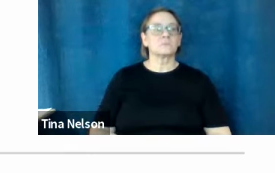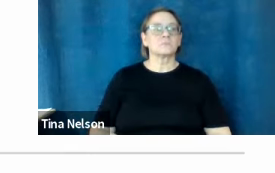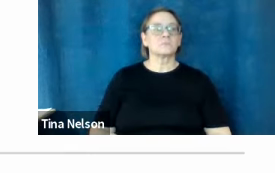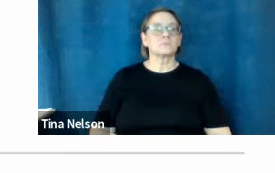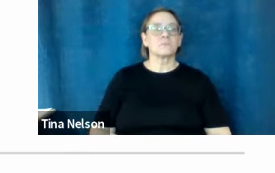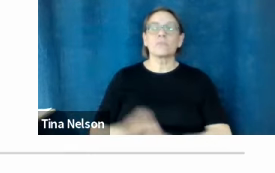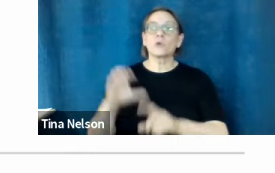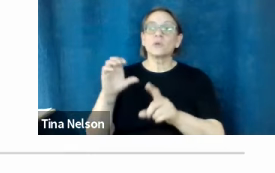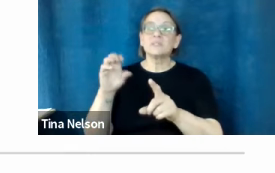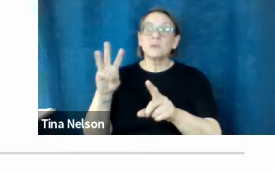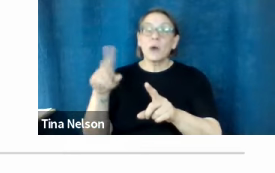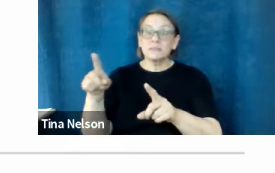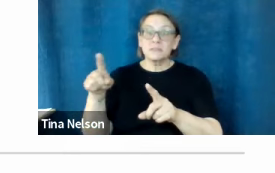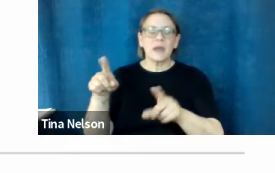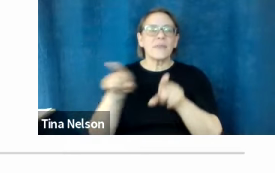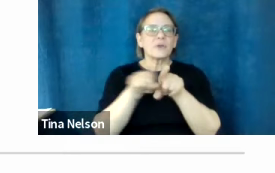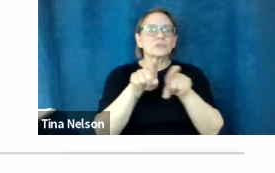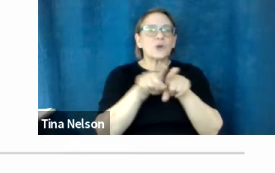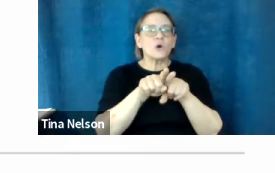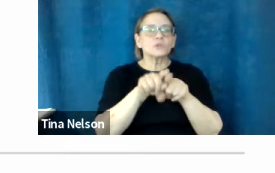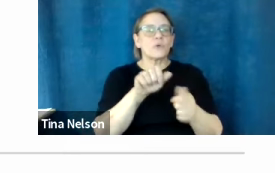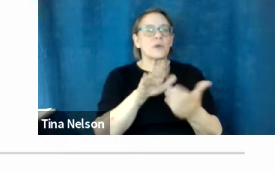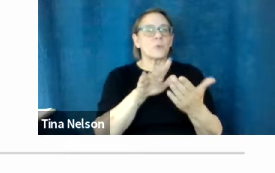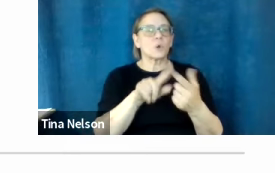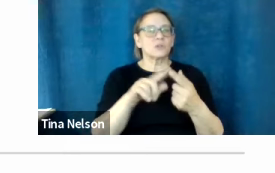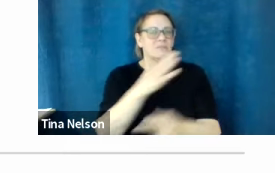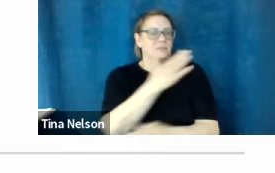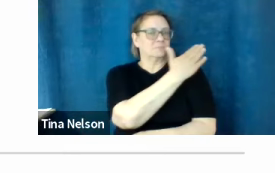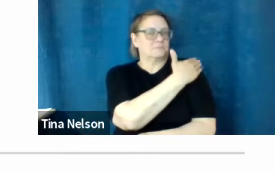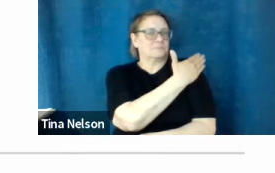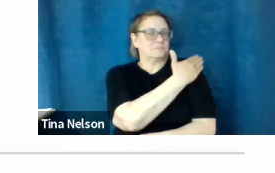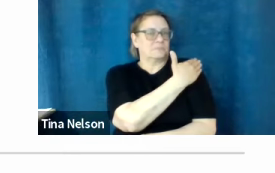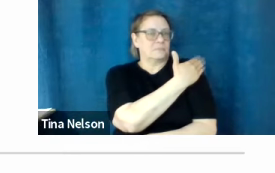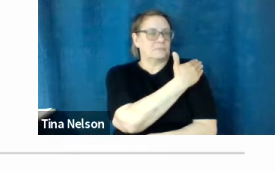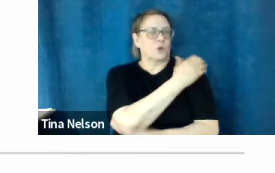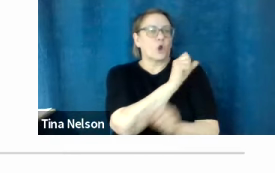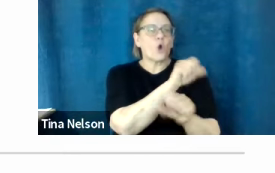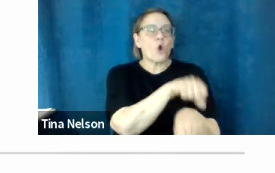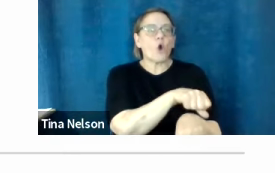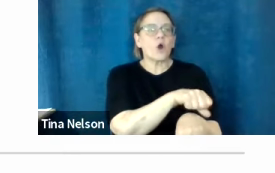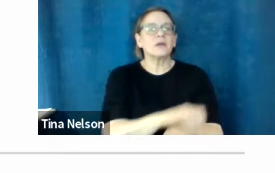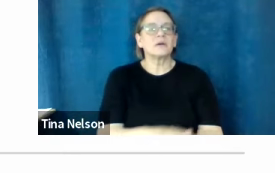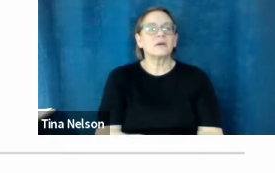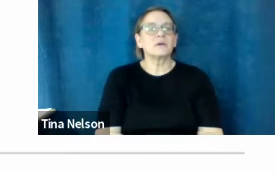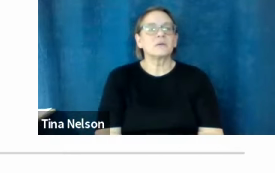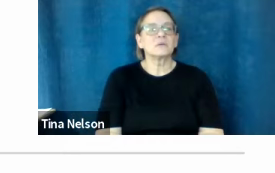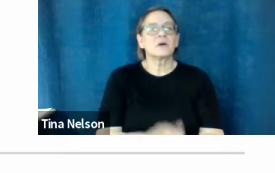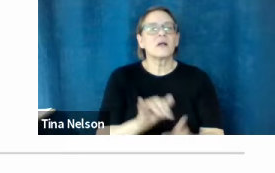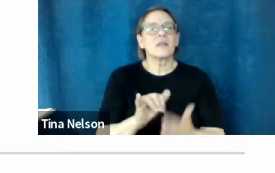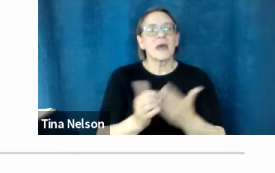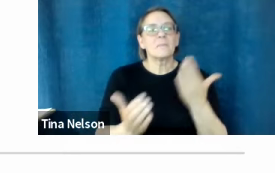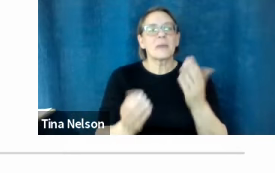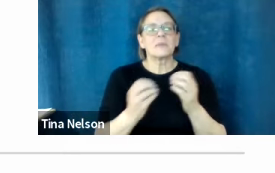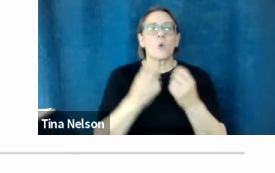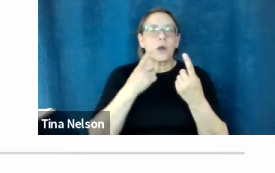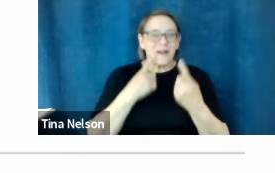And I think, you know, there's also the approach of gently tapping on the shoulder, which could be the more effective